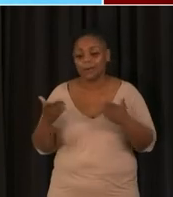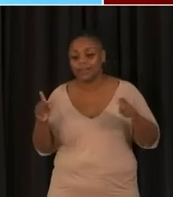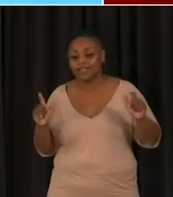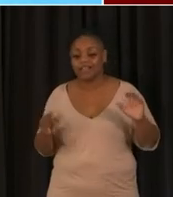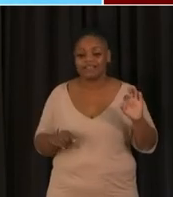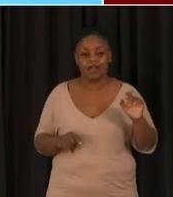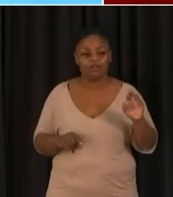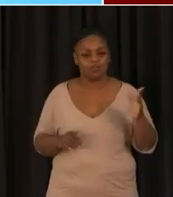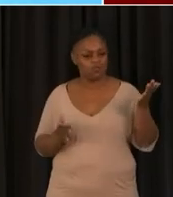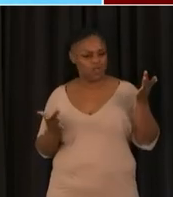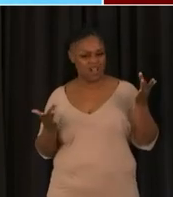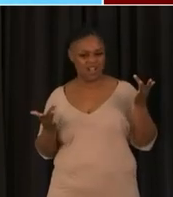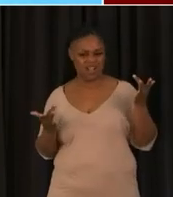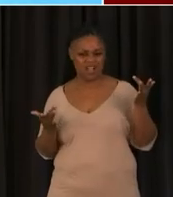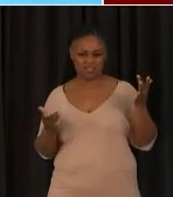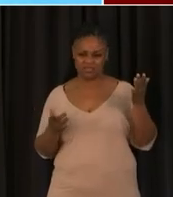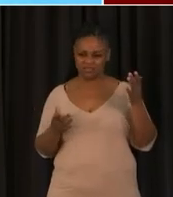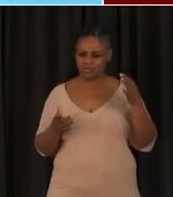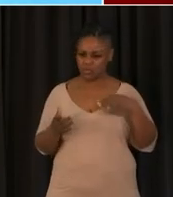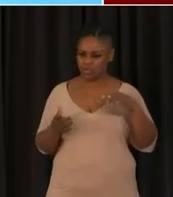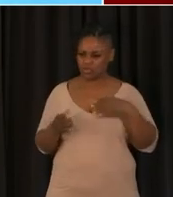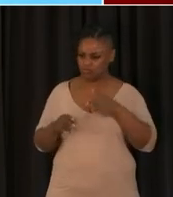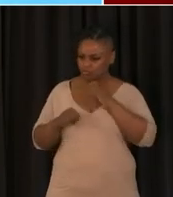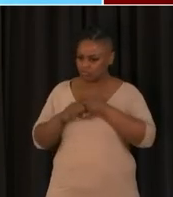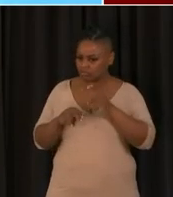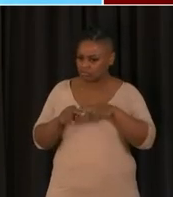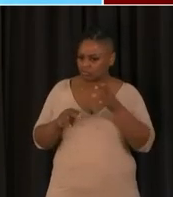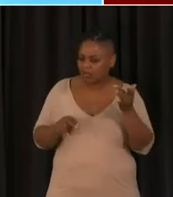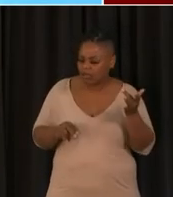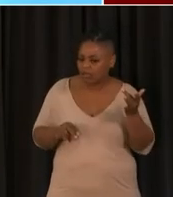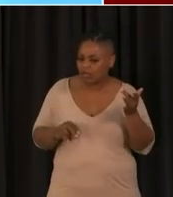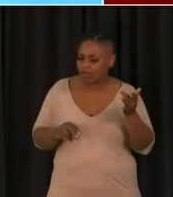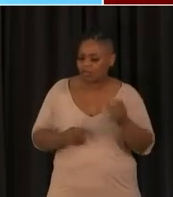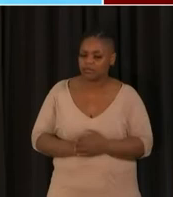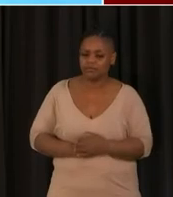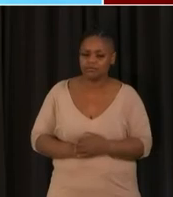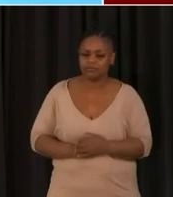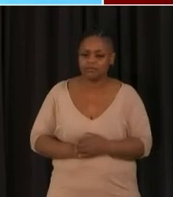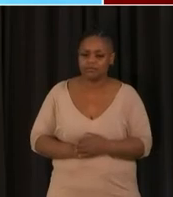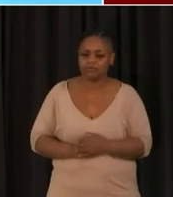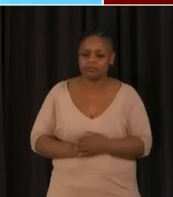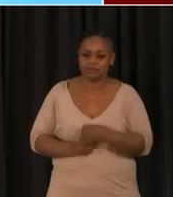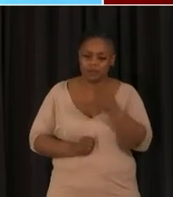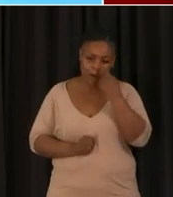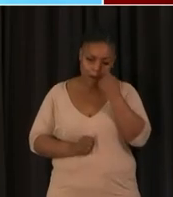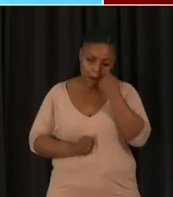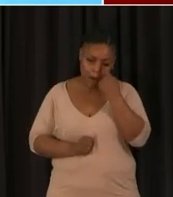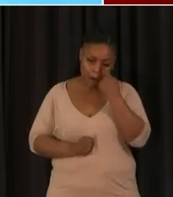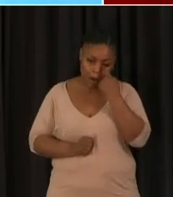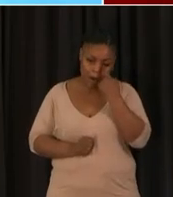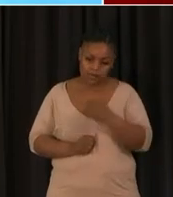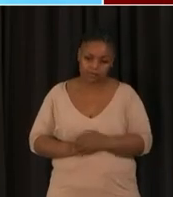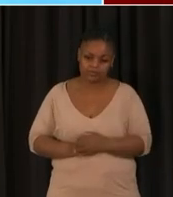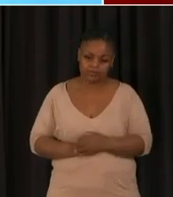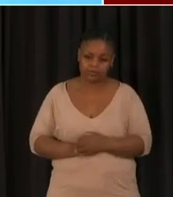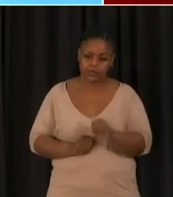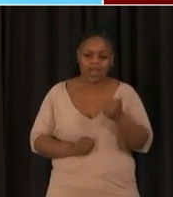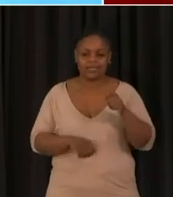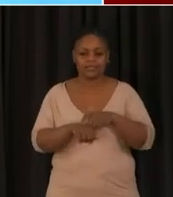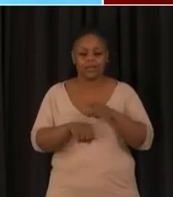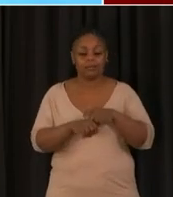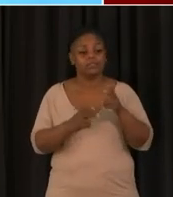programs do both alleviate hardship in the short term, and they also increase asset ownership, in